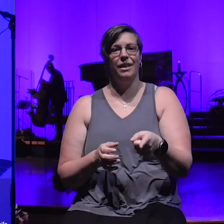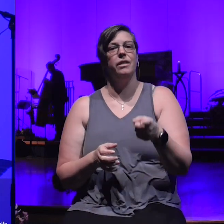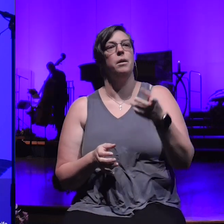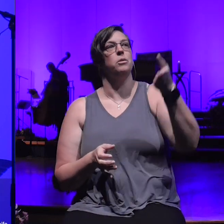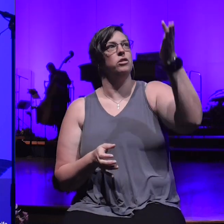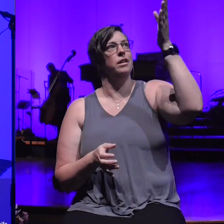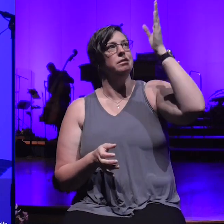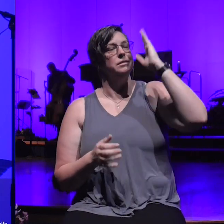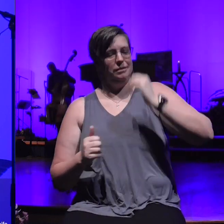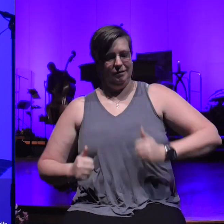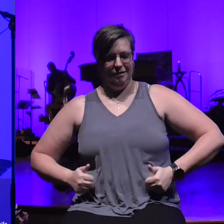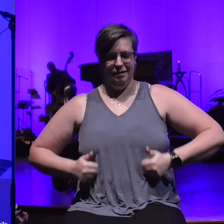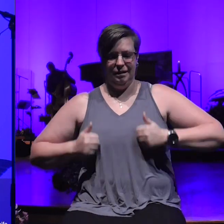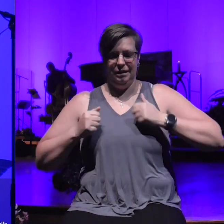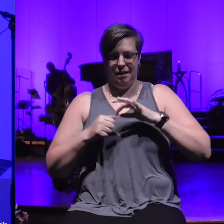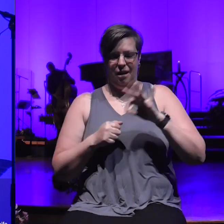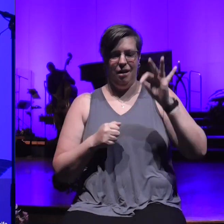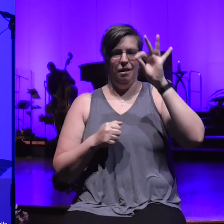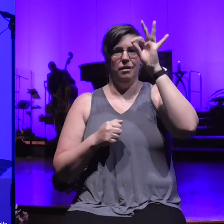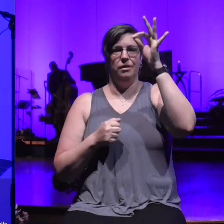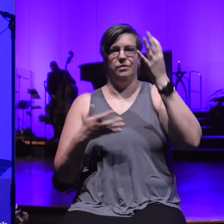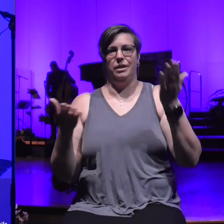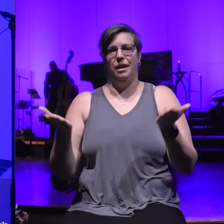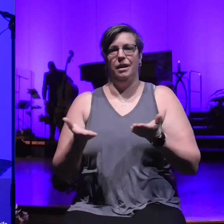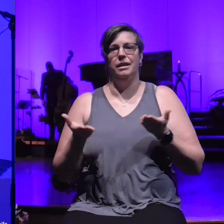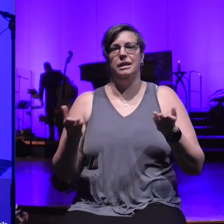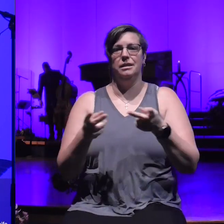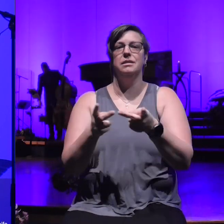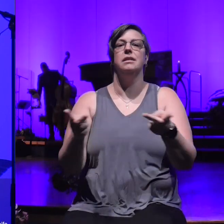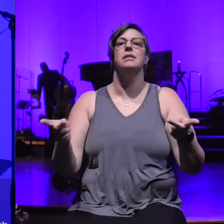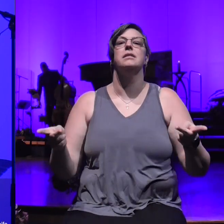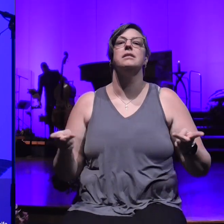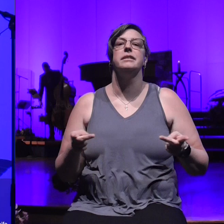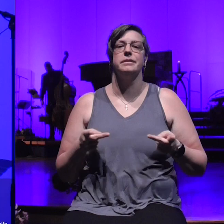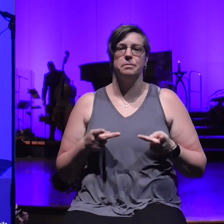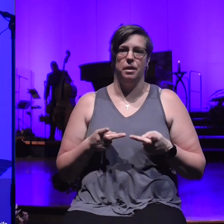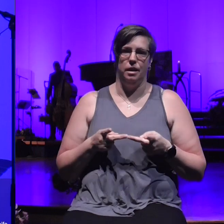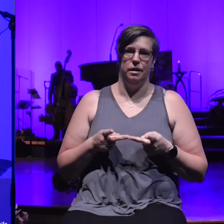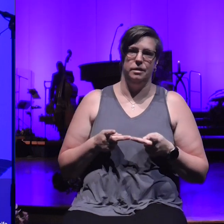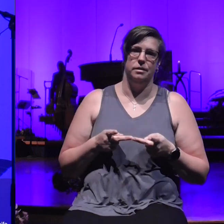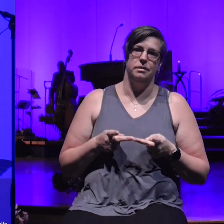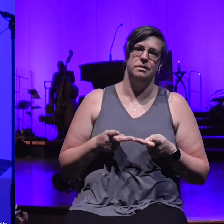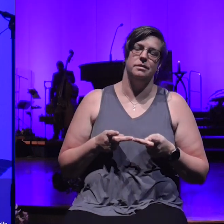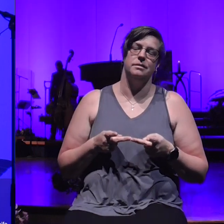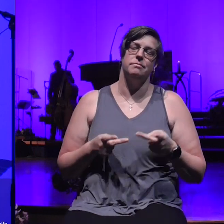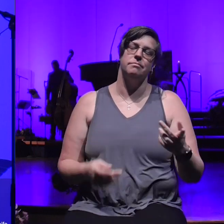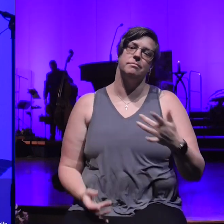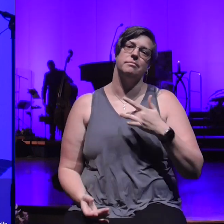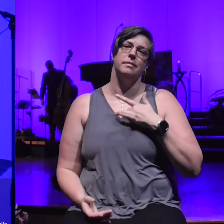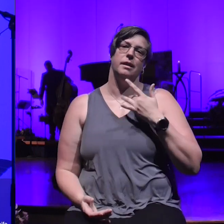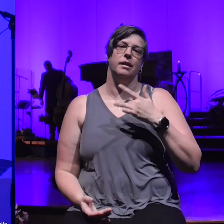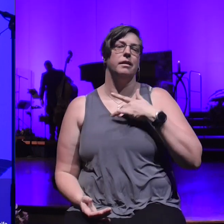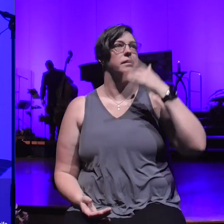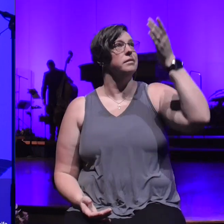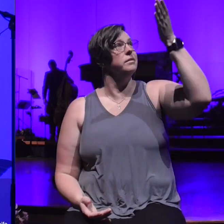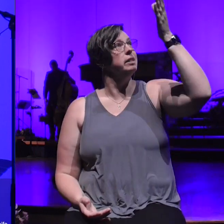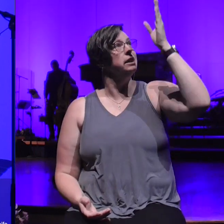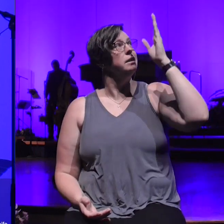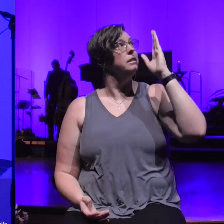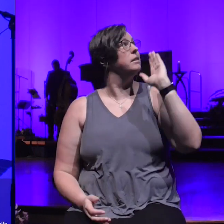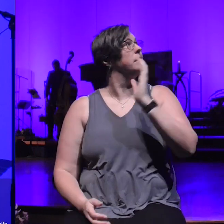Surely the presence of God is in this place. I